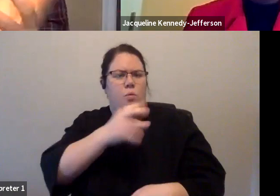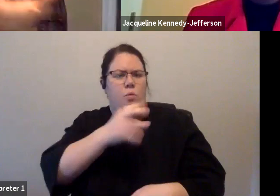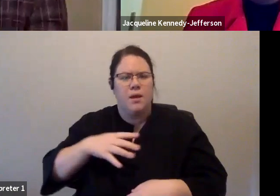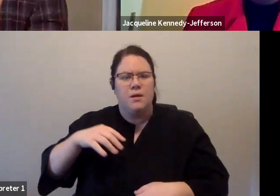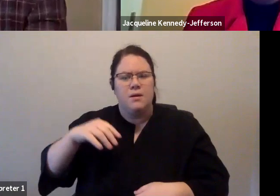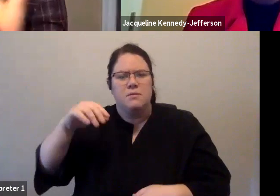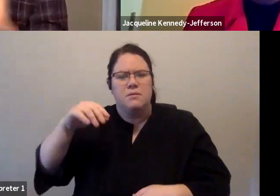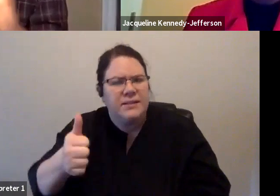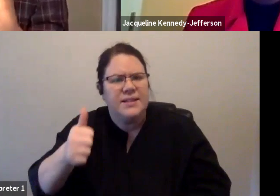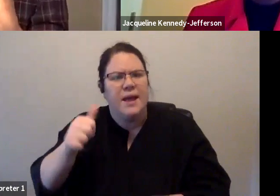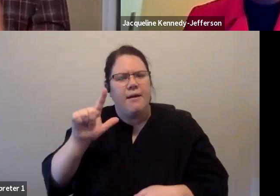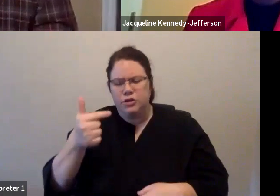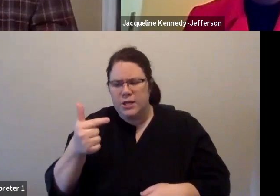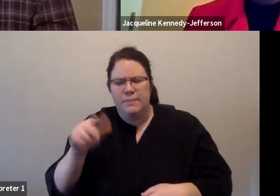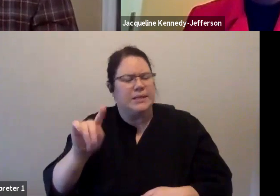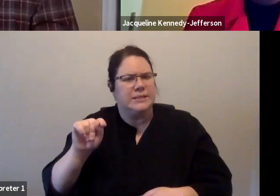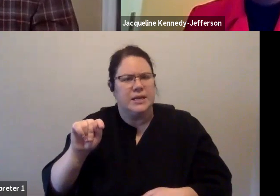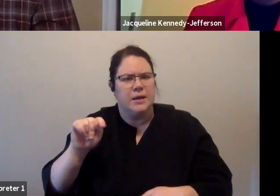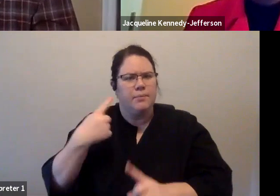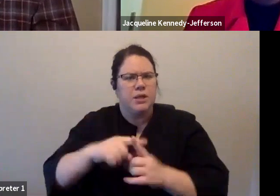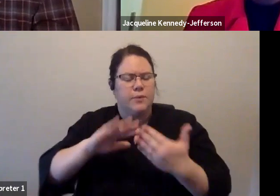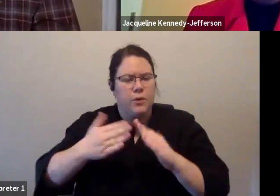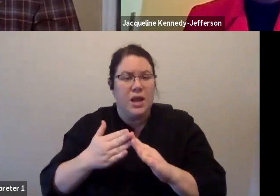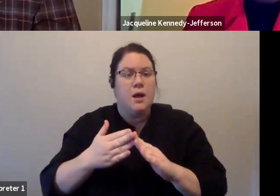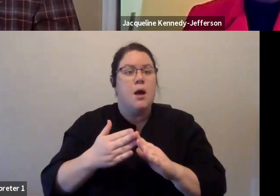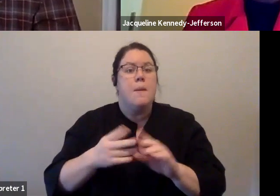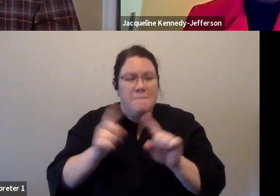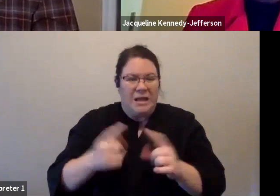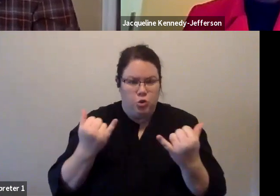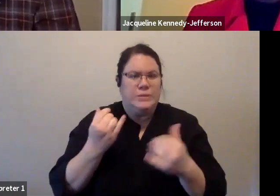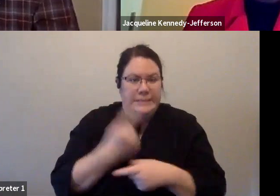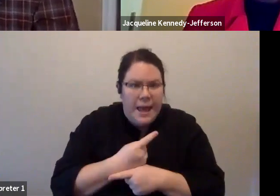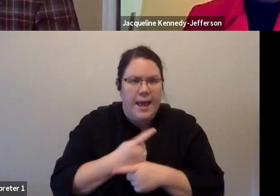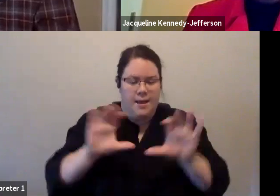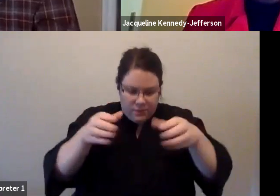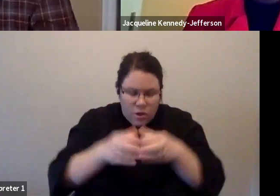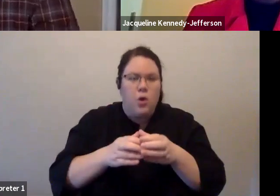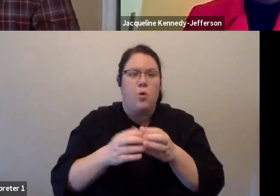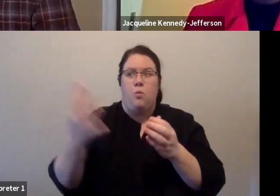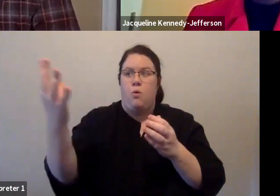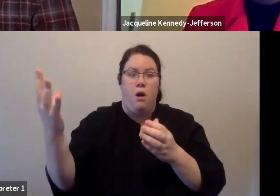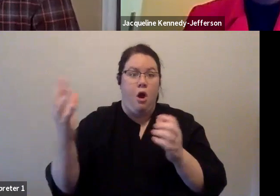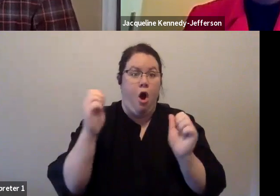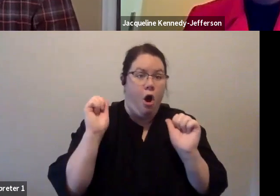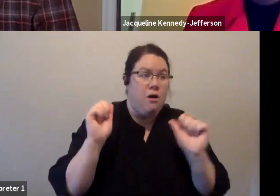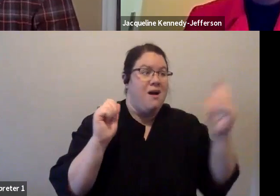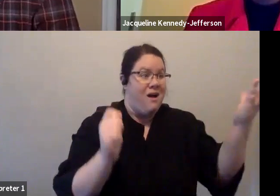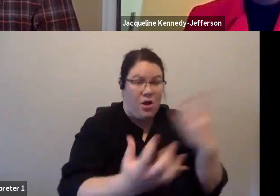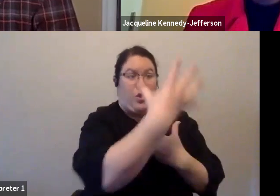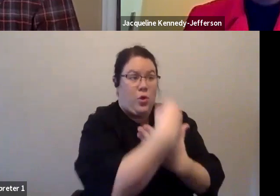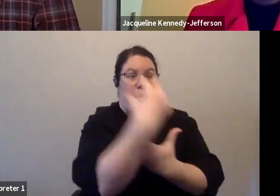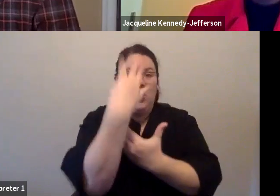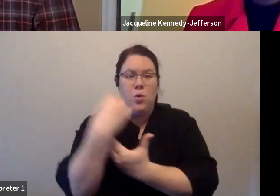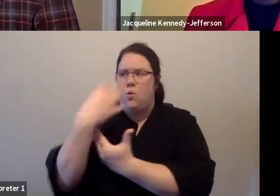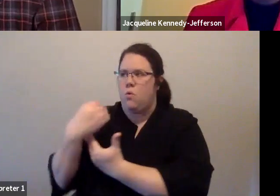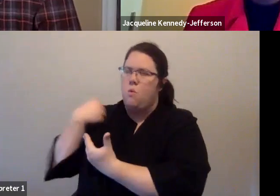LGBT. But if we just right now just package it up as an issue for diversity, equity, and inclusion of all, we'd be so